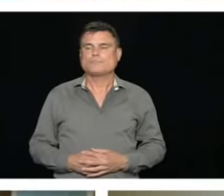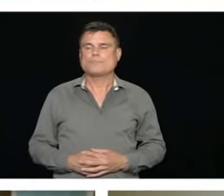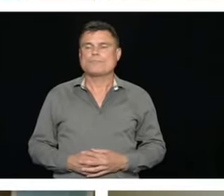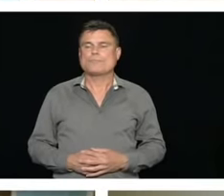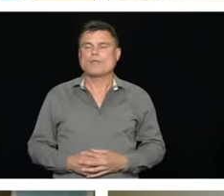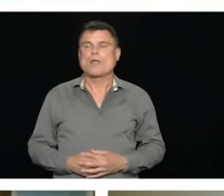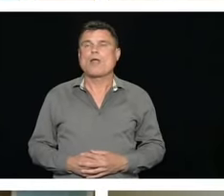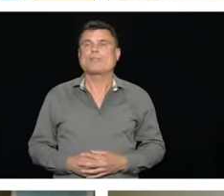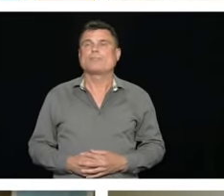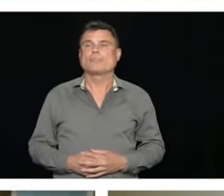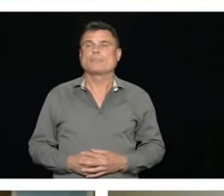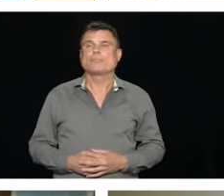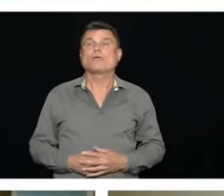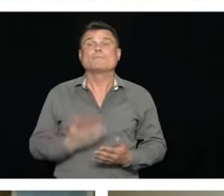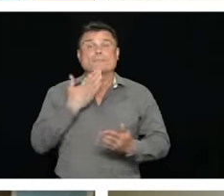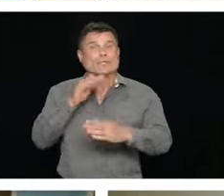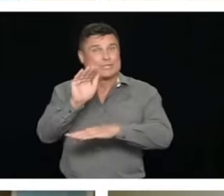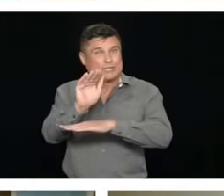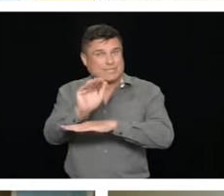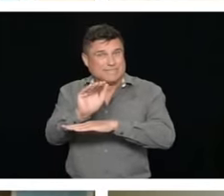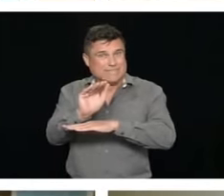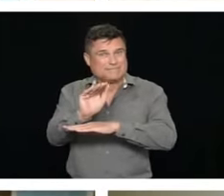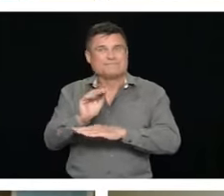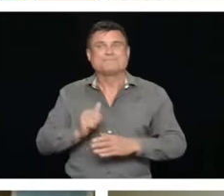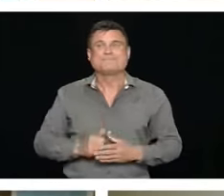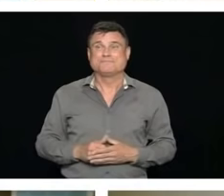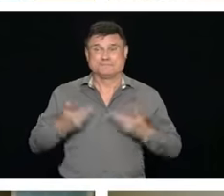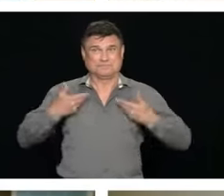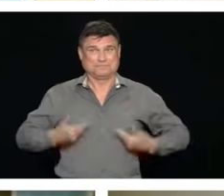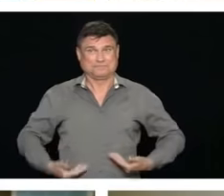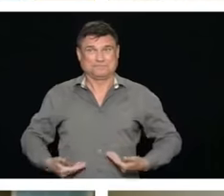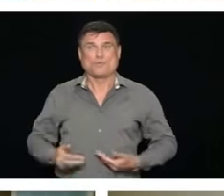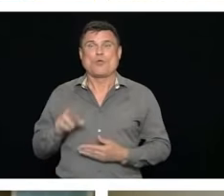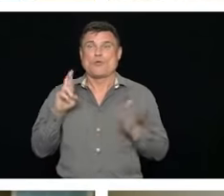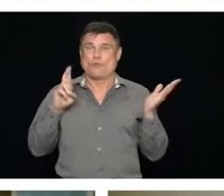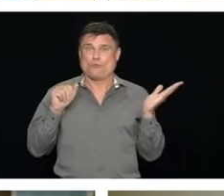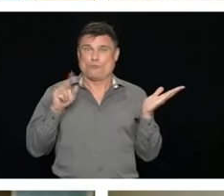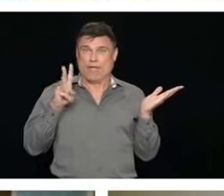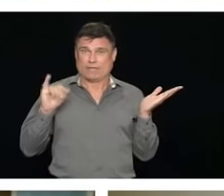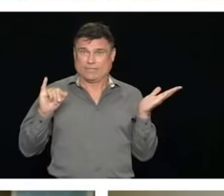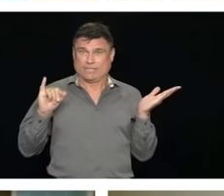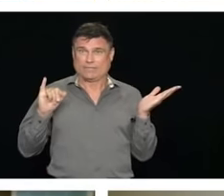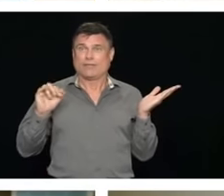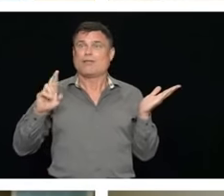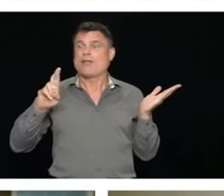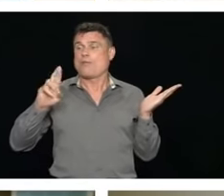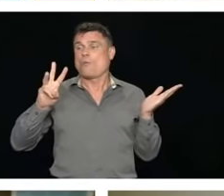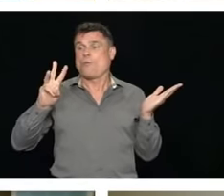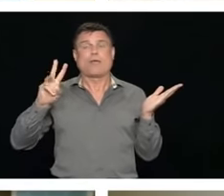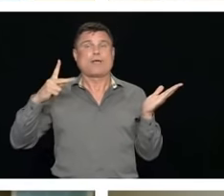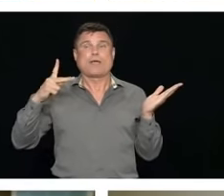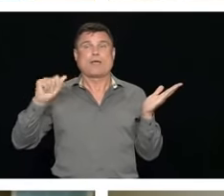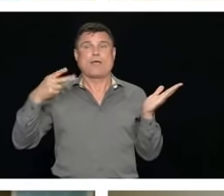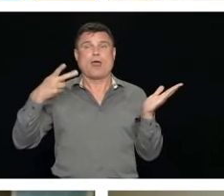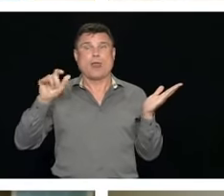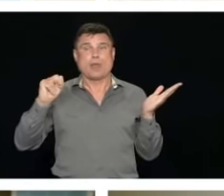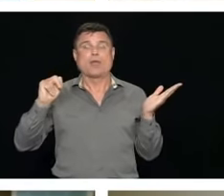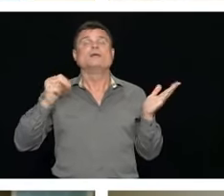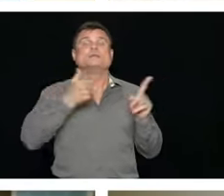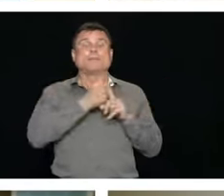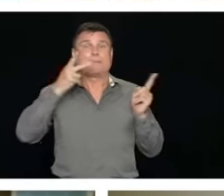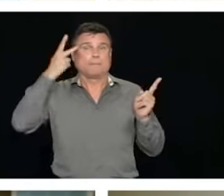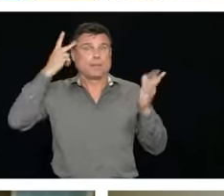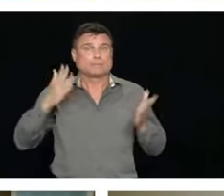All right. Good evening, everyone. I am Ravi Kallam, the MLA for Delta North and the Parliamentary Secretary for Forest, Lands, Natural